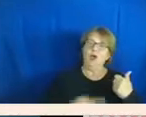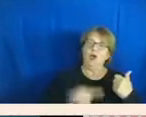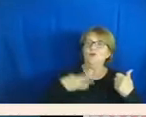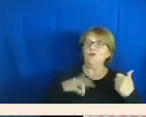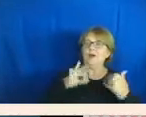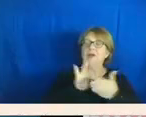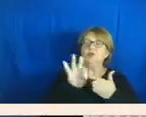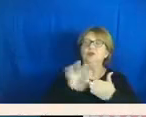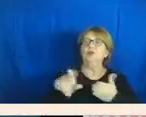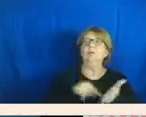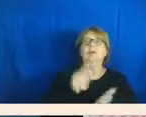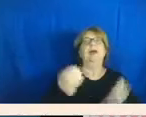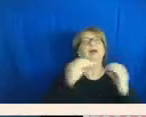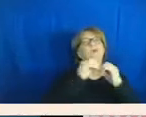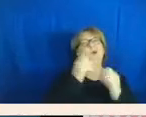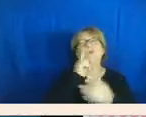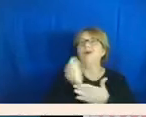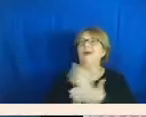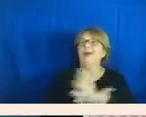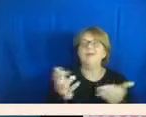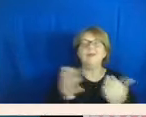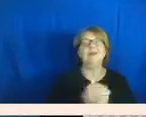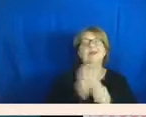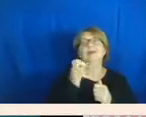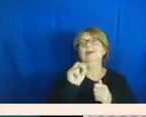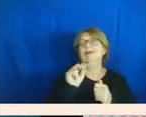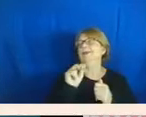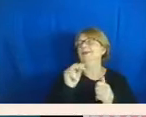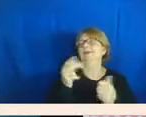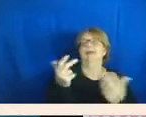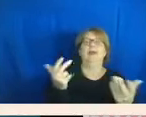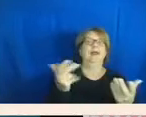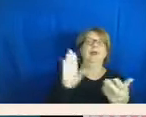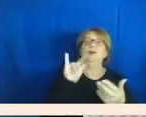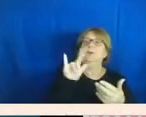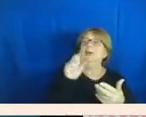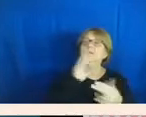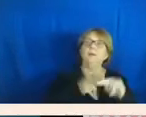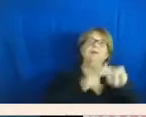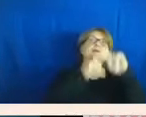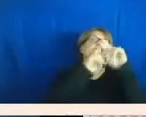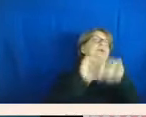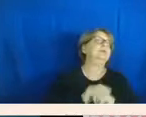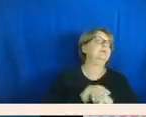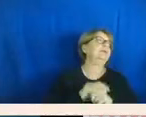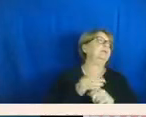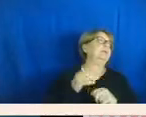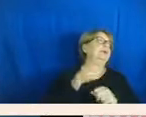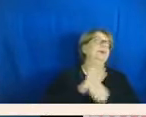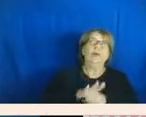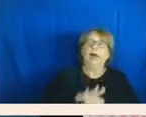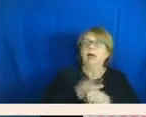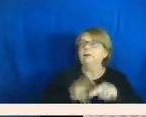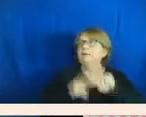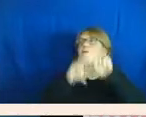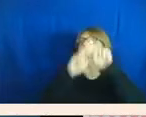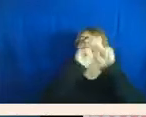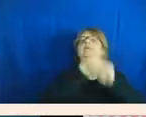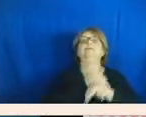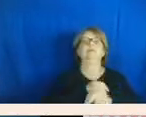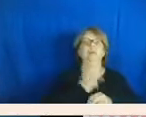for everything. Then you're going to, your bills are going to get higher. Stress builds up. This is where this is where it starts affecting